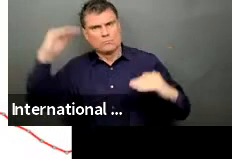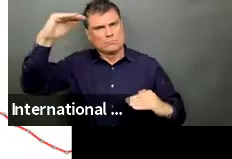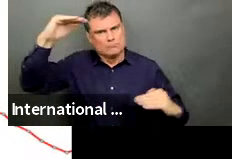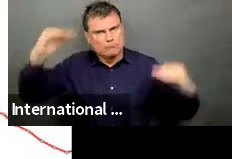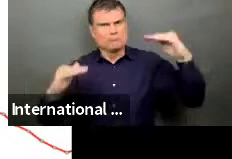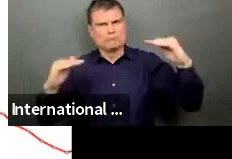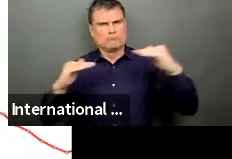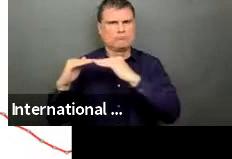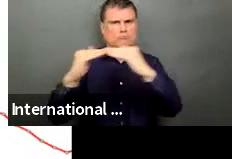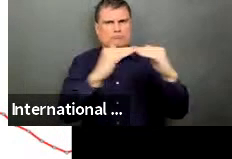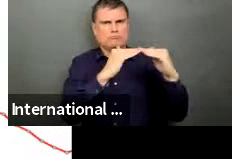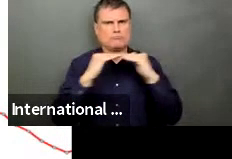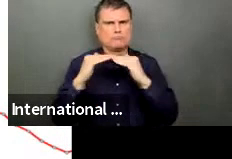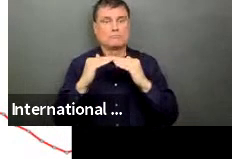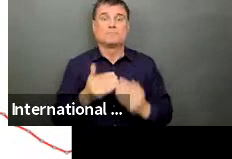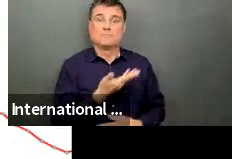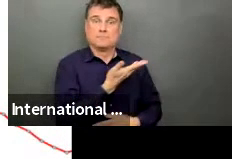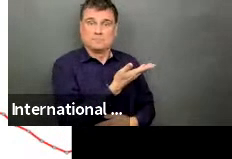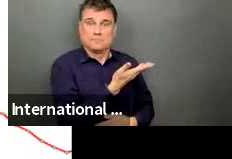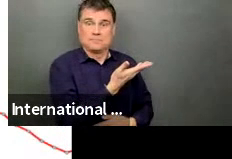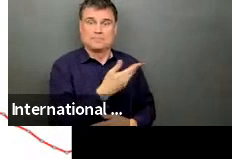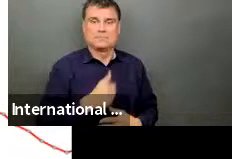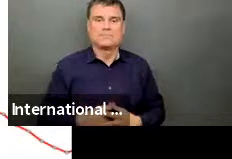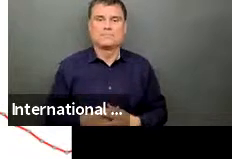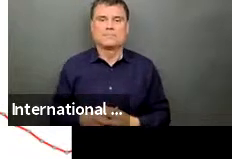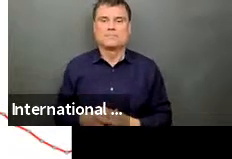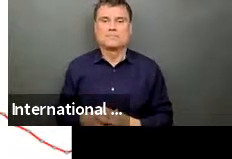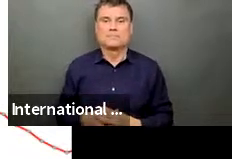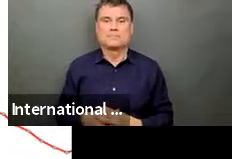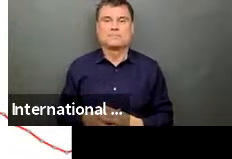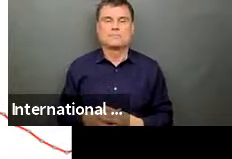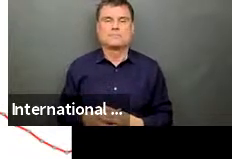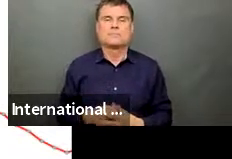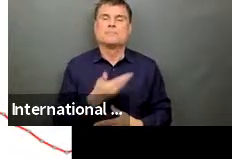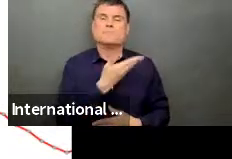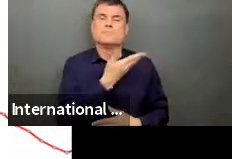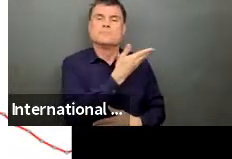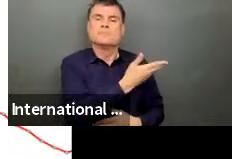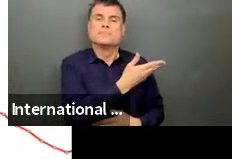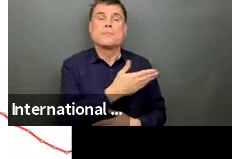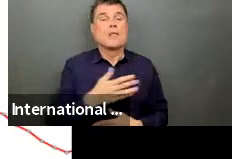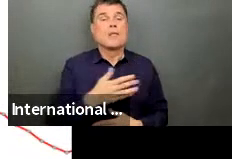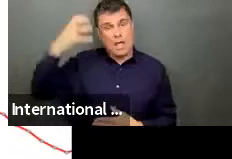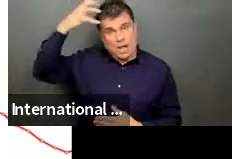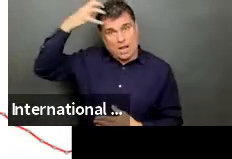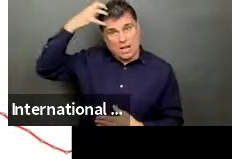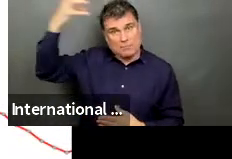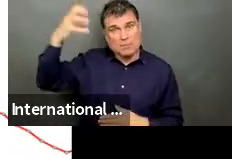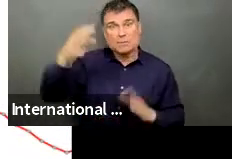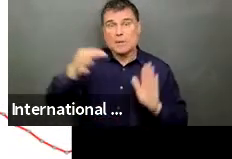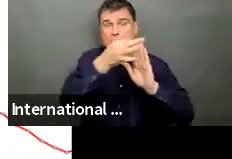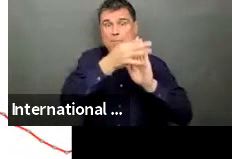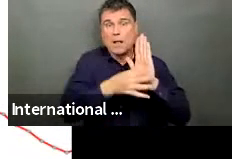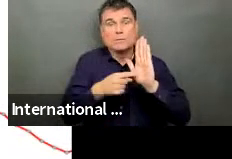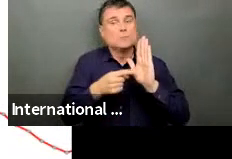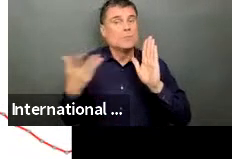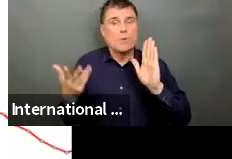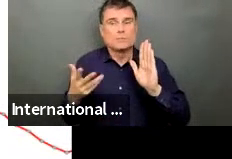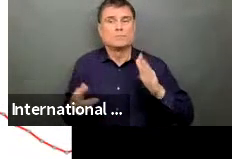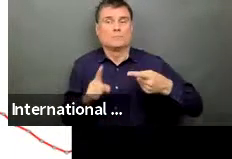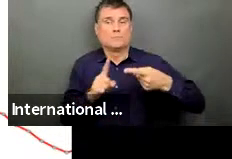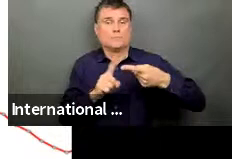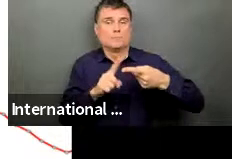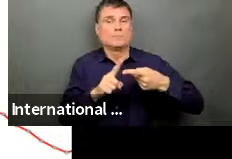First, let's start with the policy interventions. The Korean government initiated social and legal measures